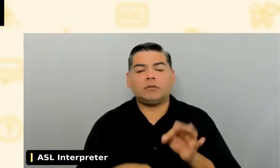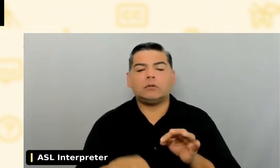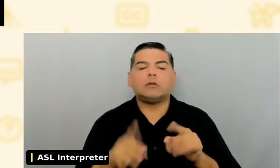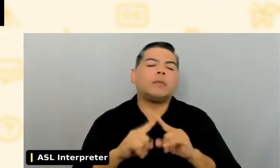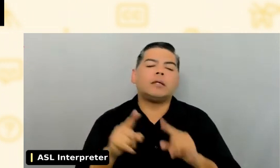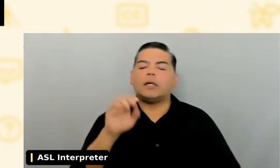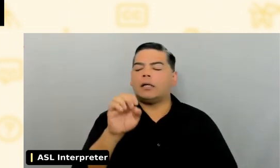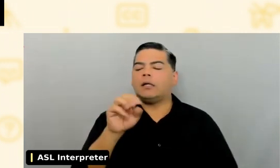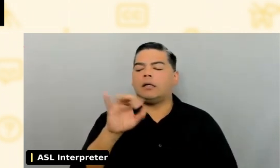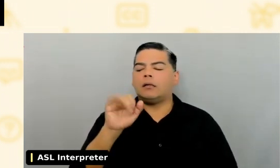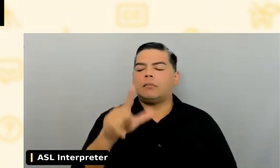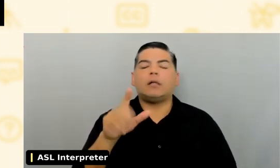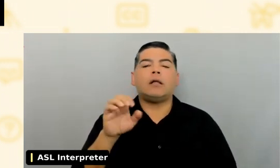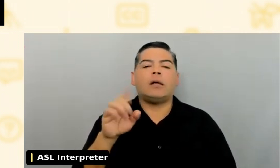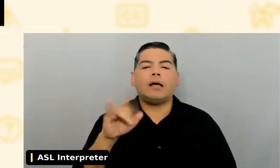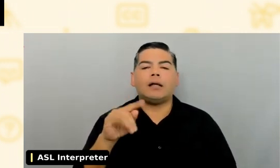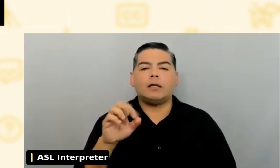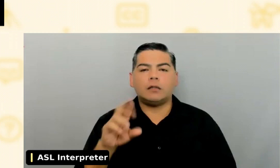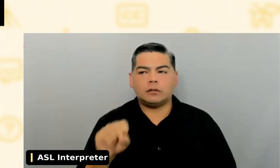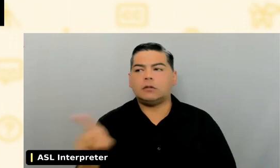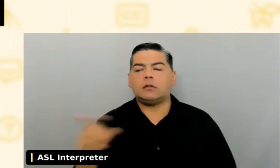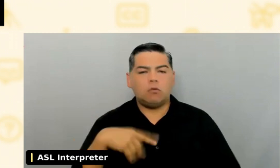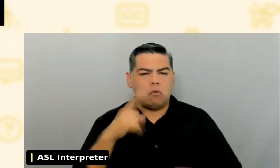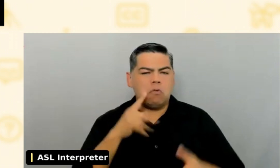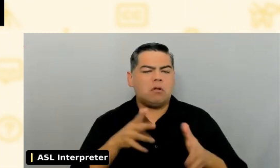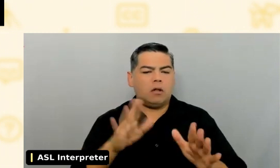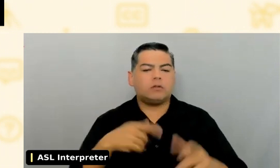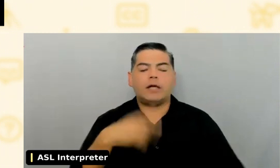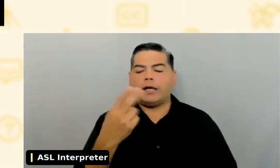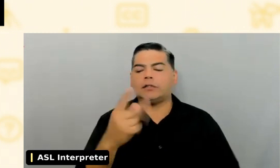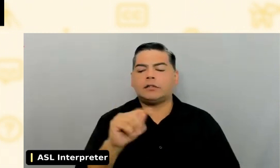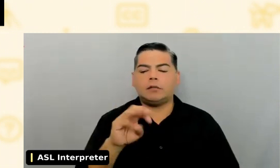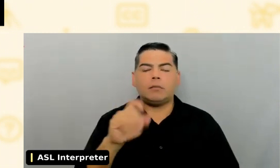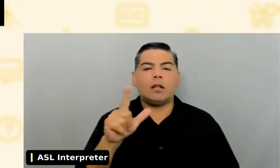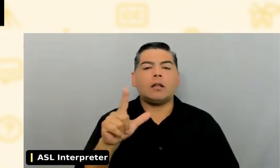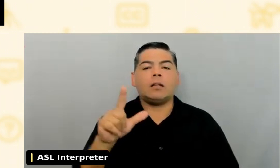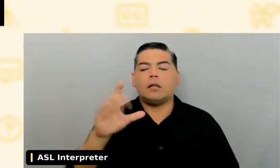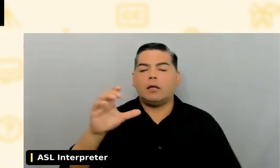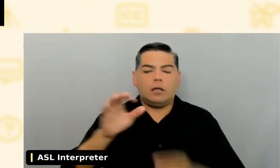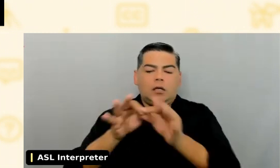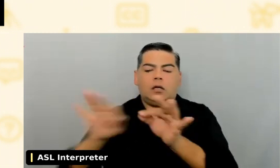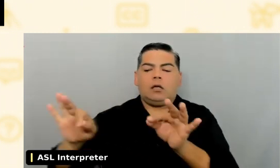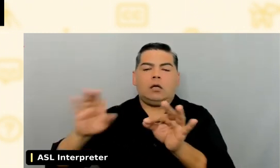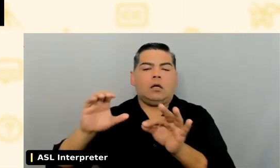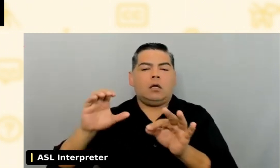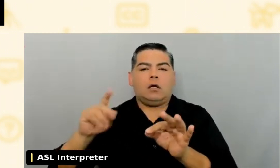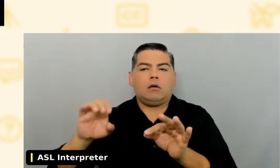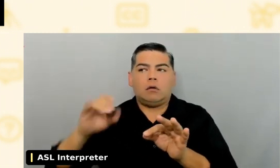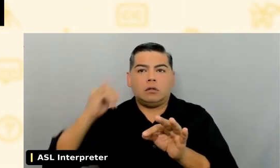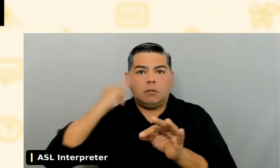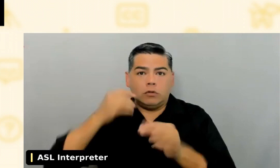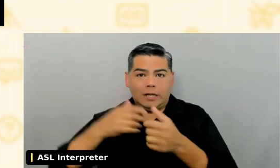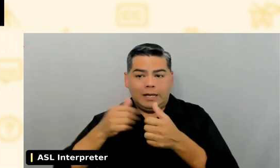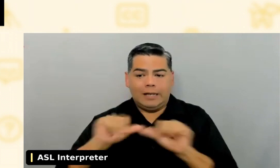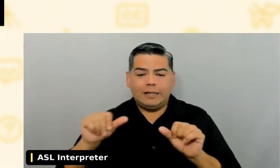editors can let us edit the HTML code. And if there are any email designers